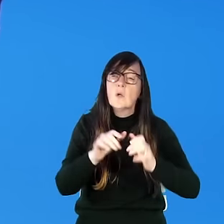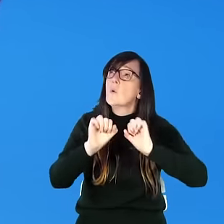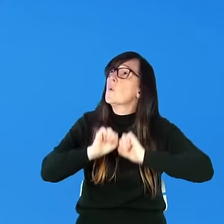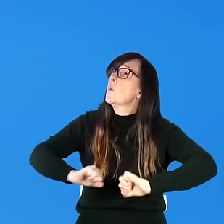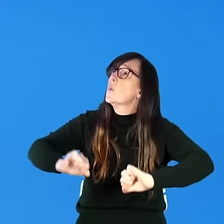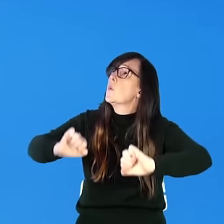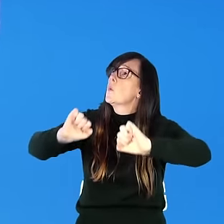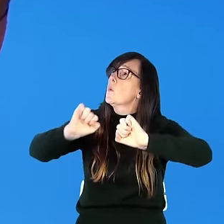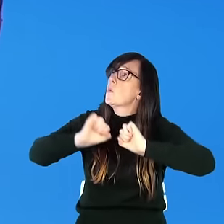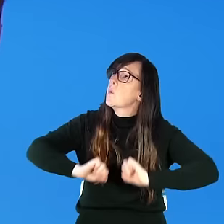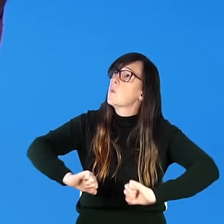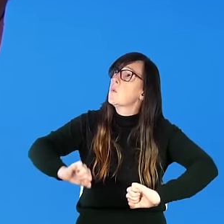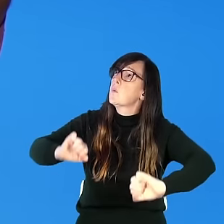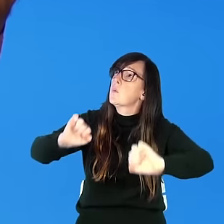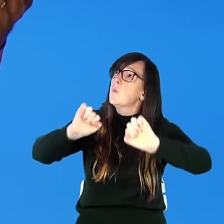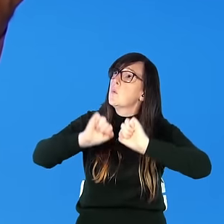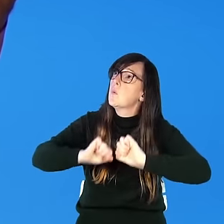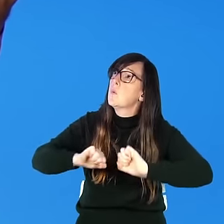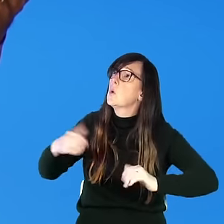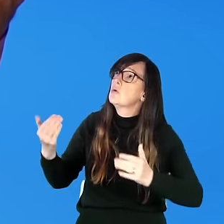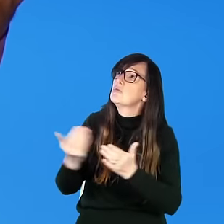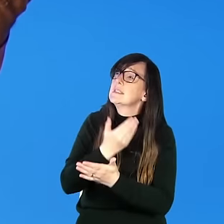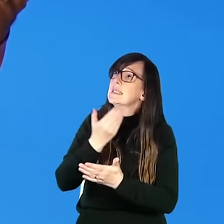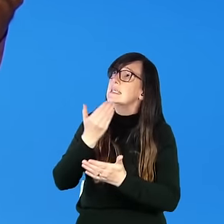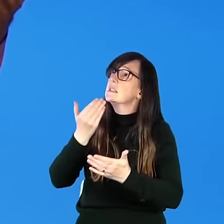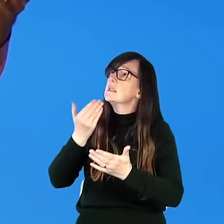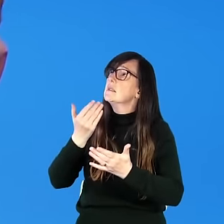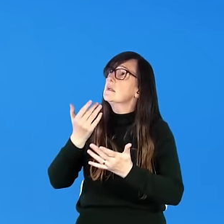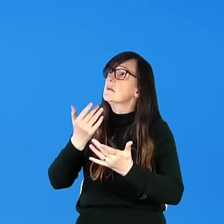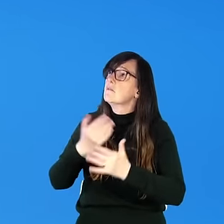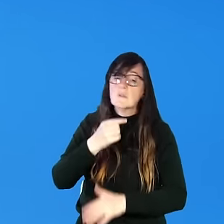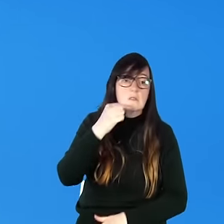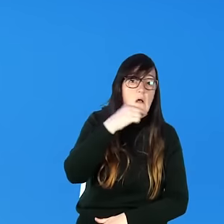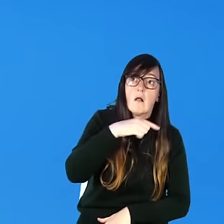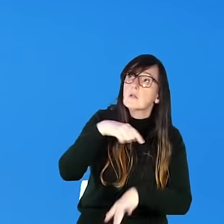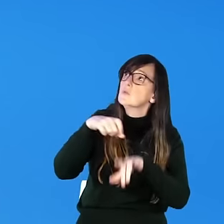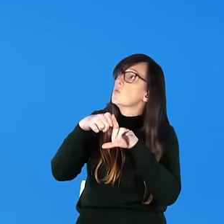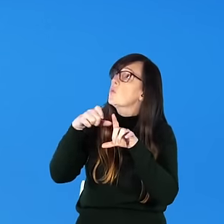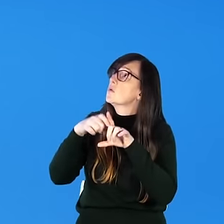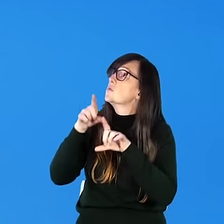redemption. It's waiting for the sons and daughters of God to be revealed.